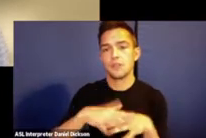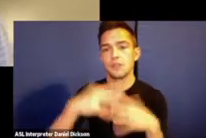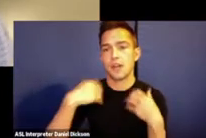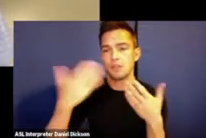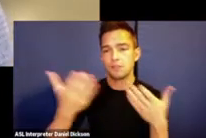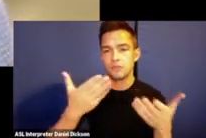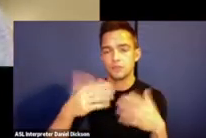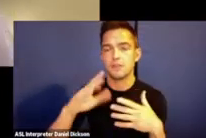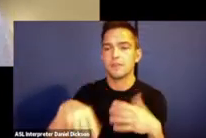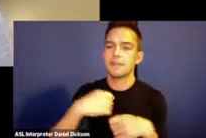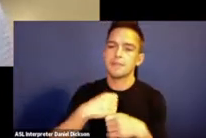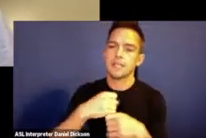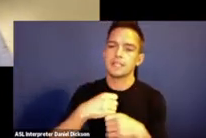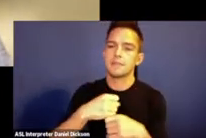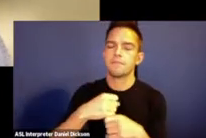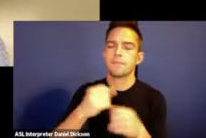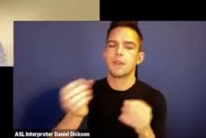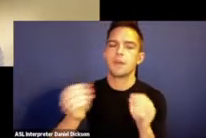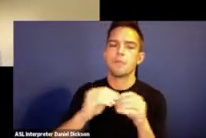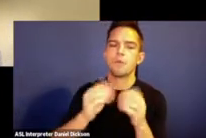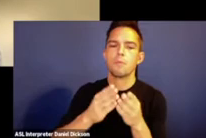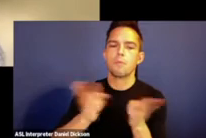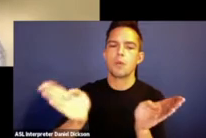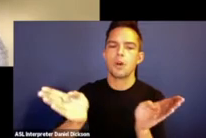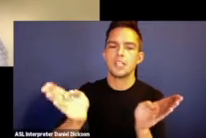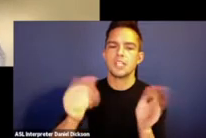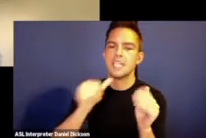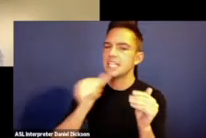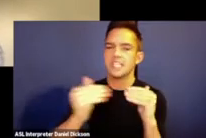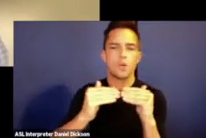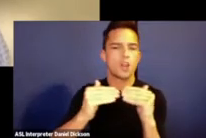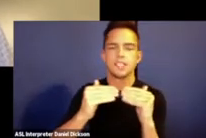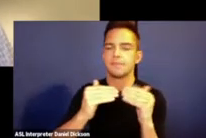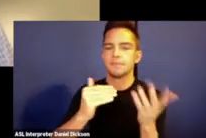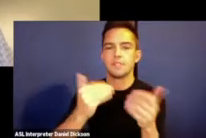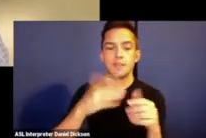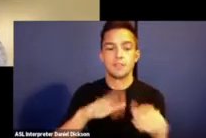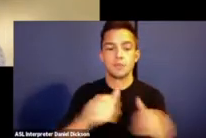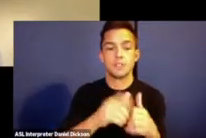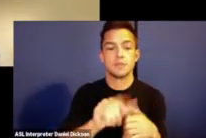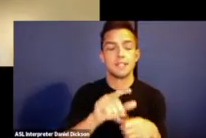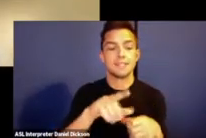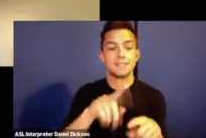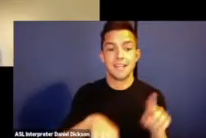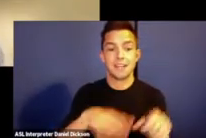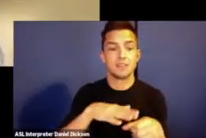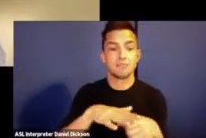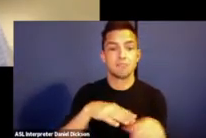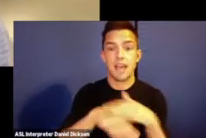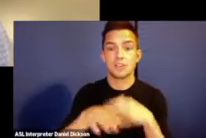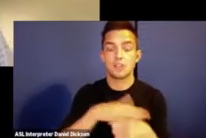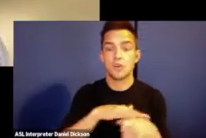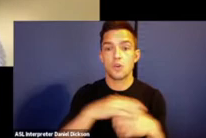And that creates broader inequalities. If a child with a disability can't access local healthcare services, they're